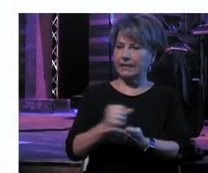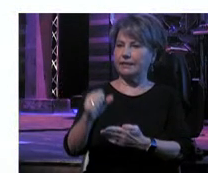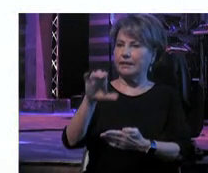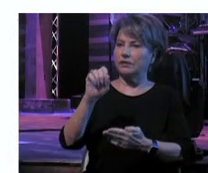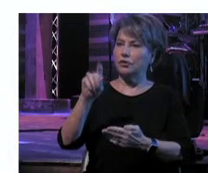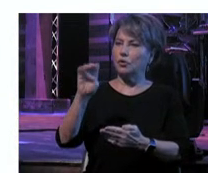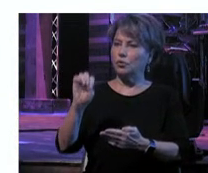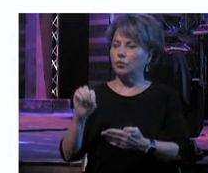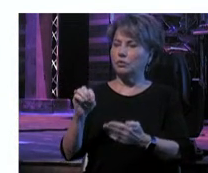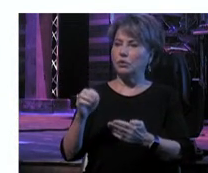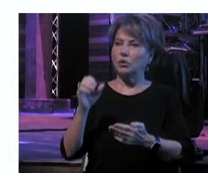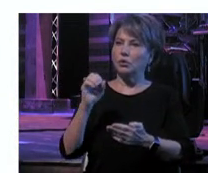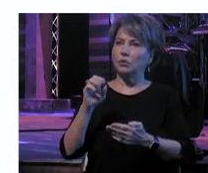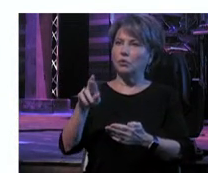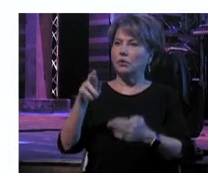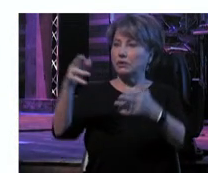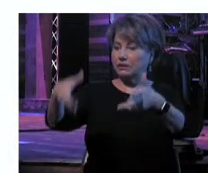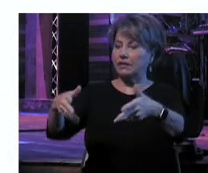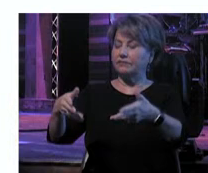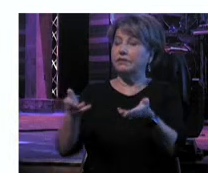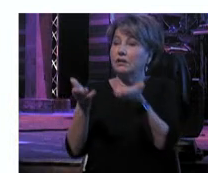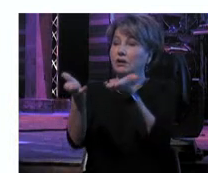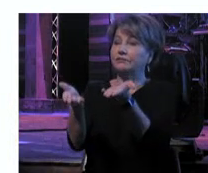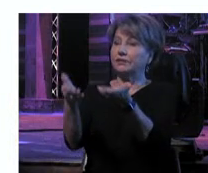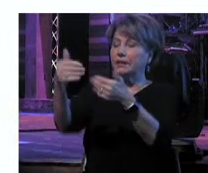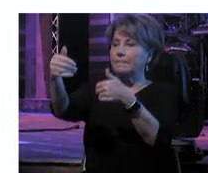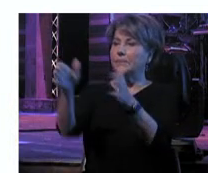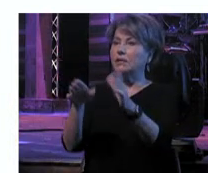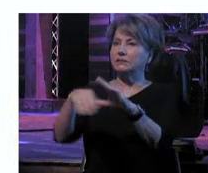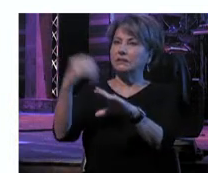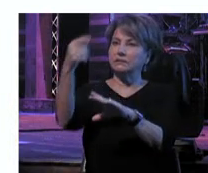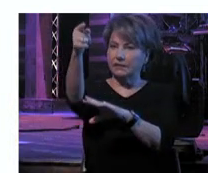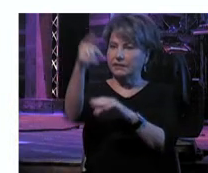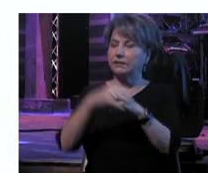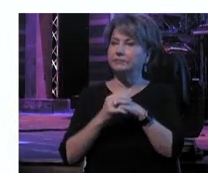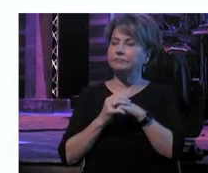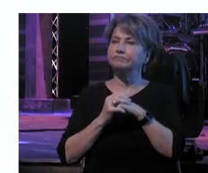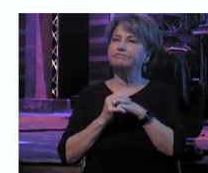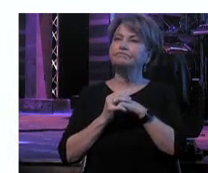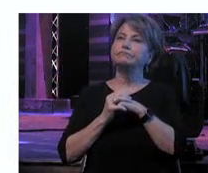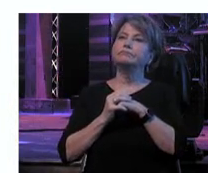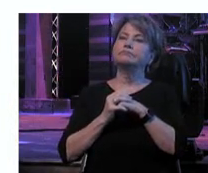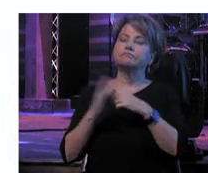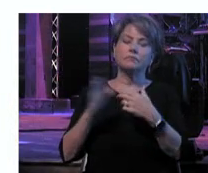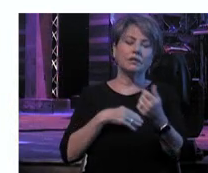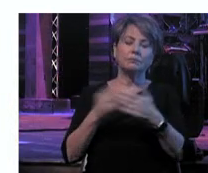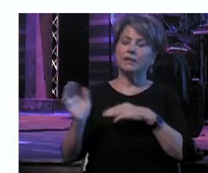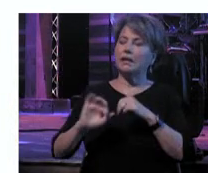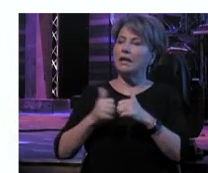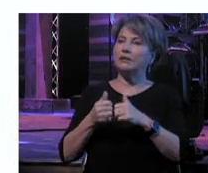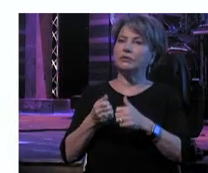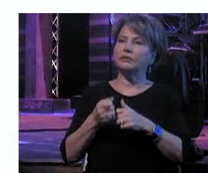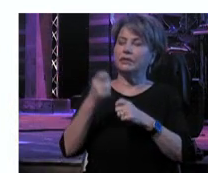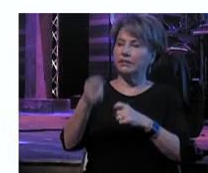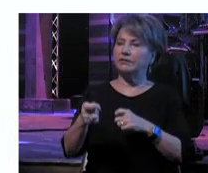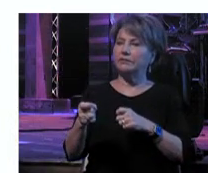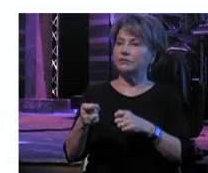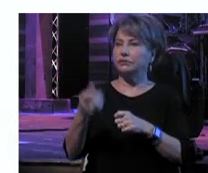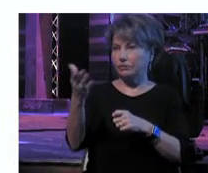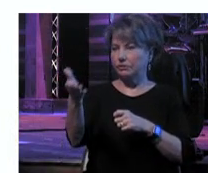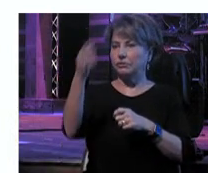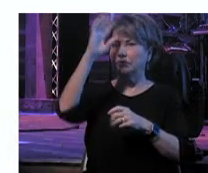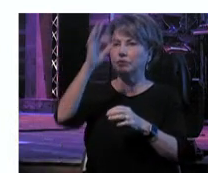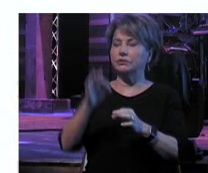simply leave an offering in one of our boxes just outside the worship center doors. However you choose to do that is up to you, but a regular rhythm of